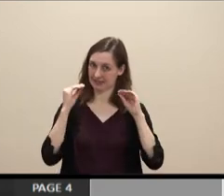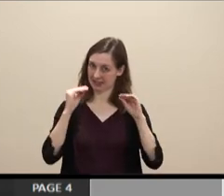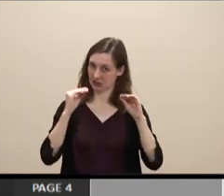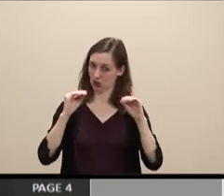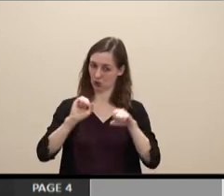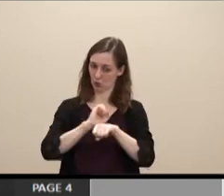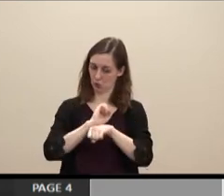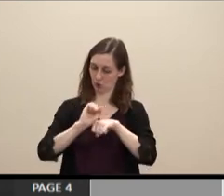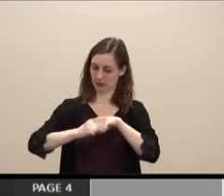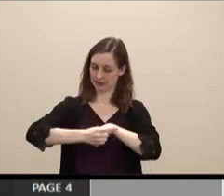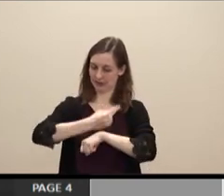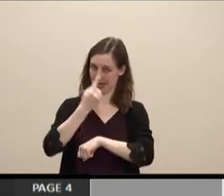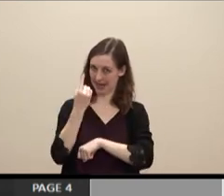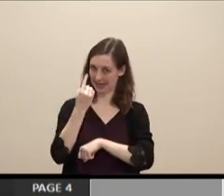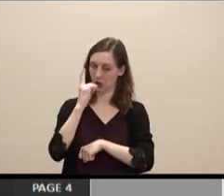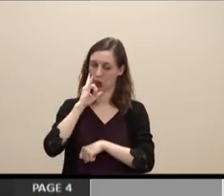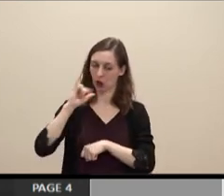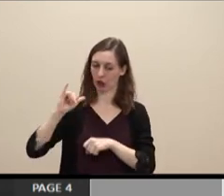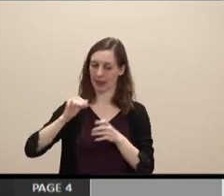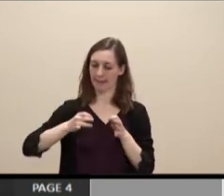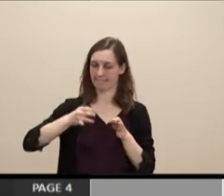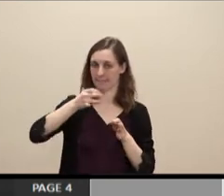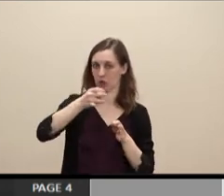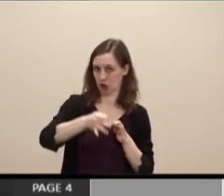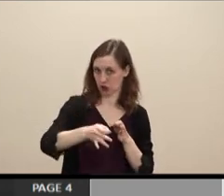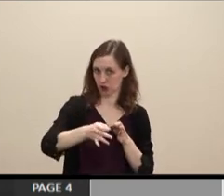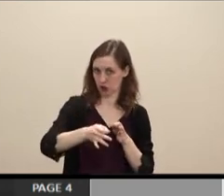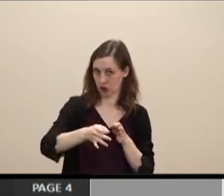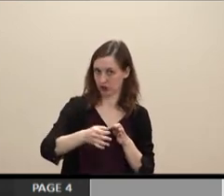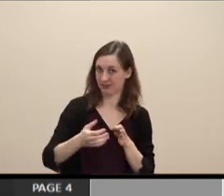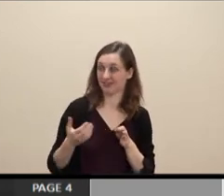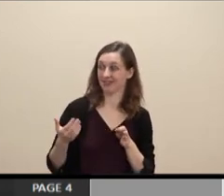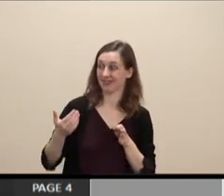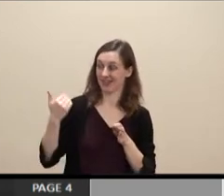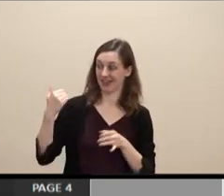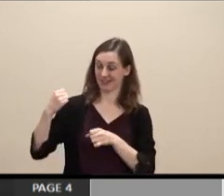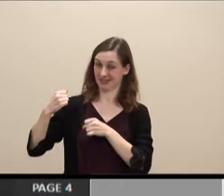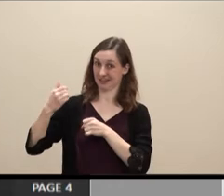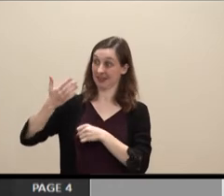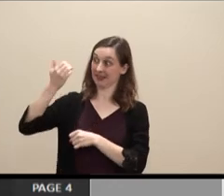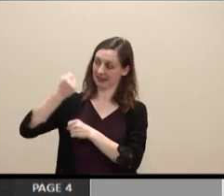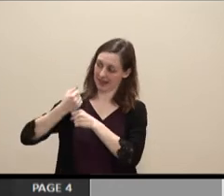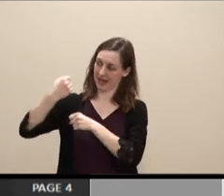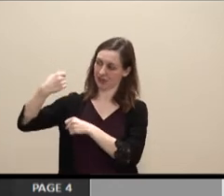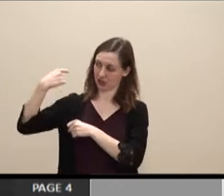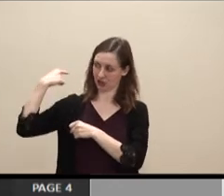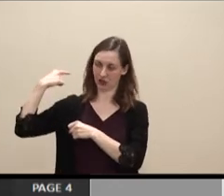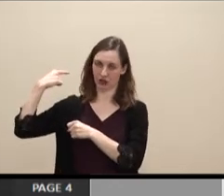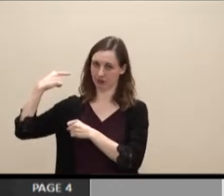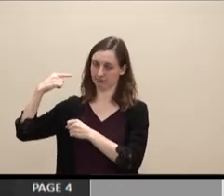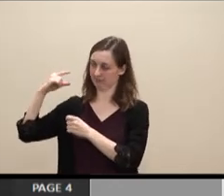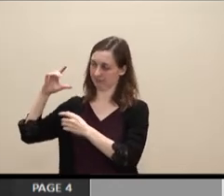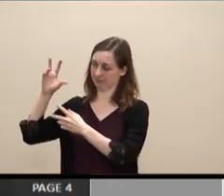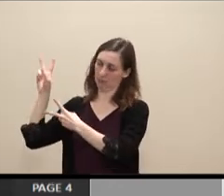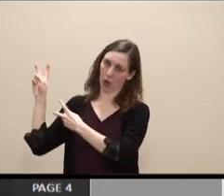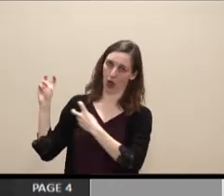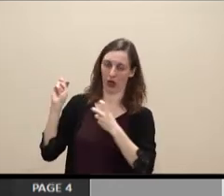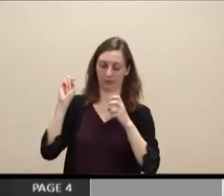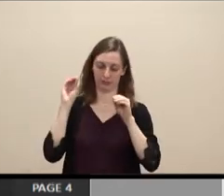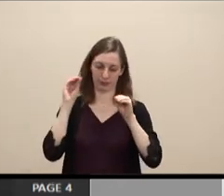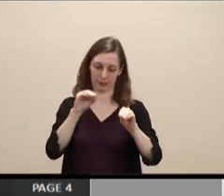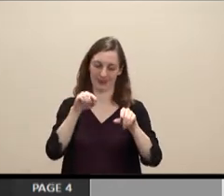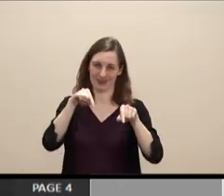teacher work days were pushed from last year into this year. And so that is a major component of the